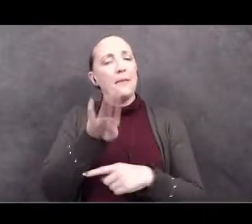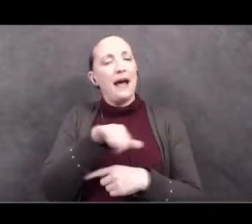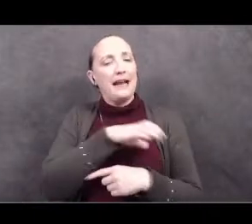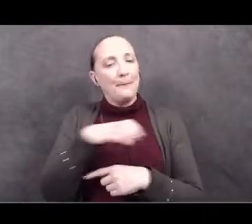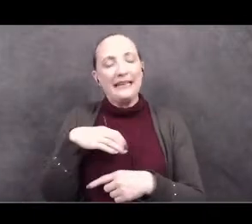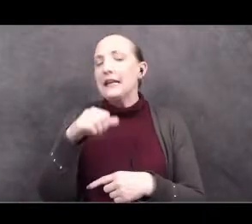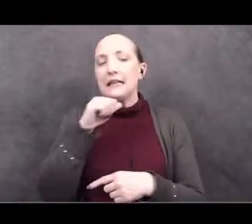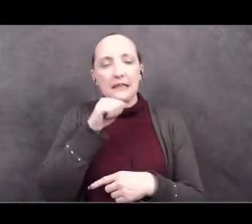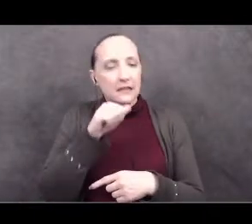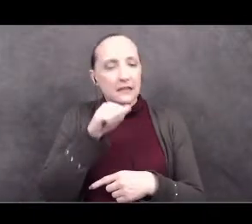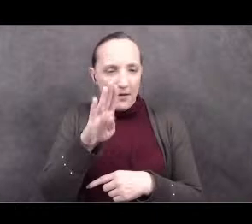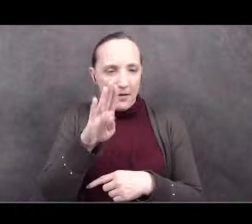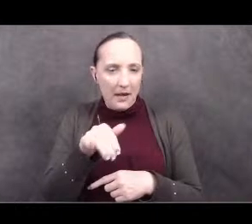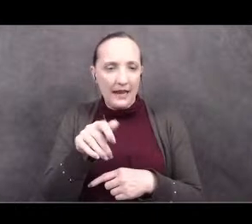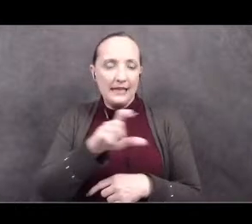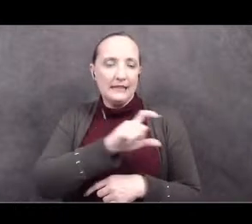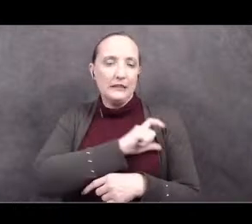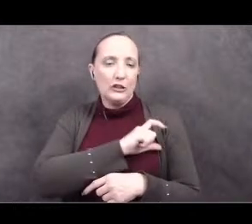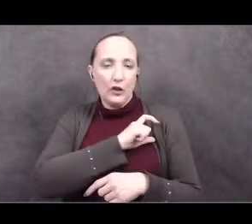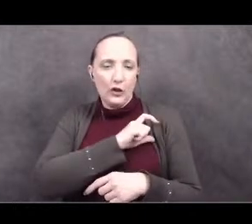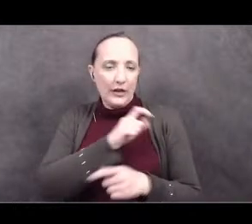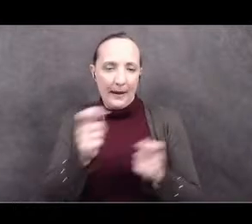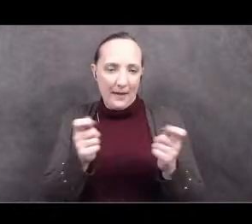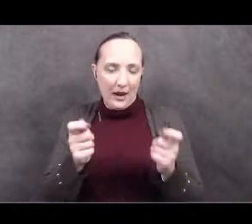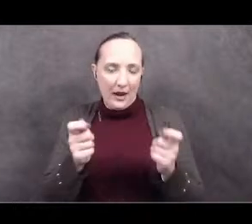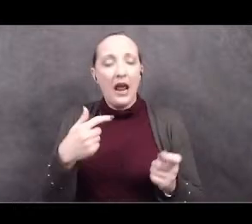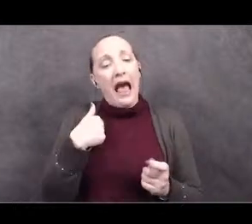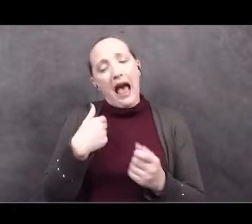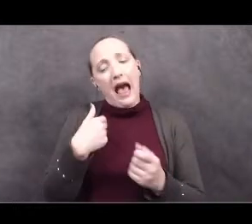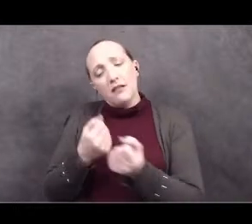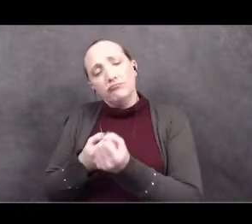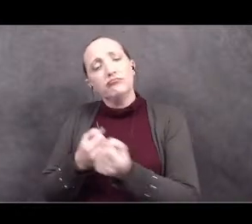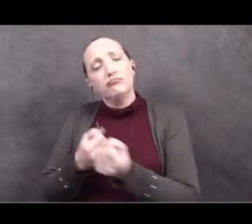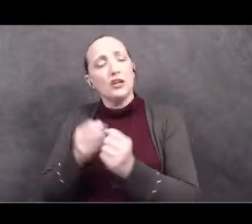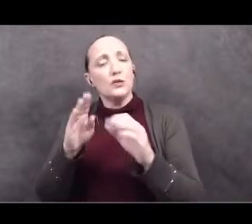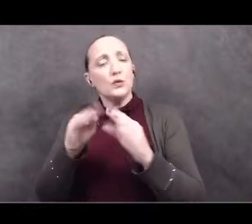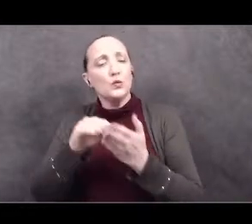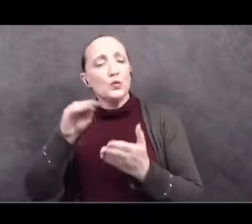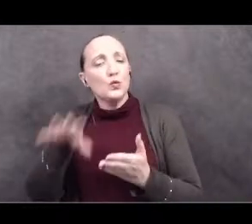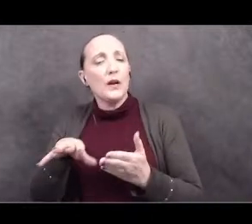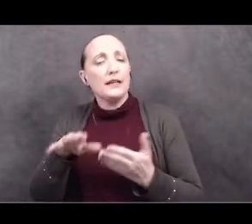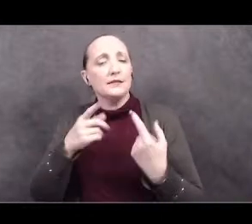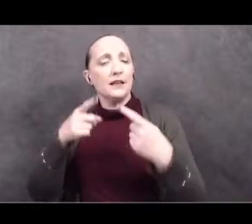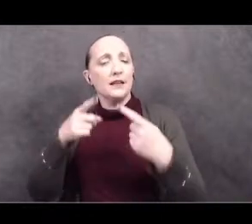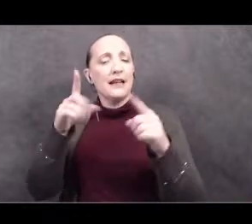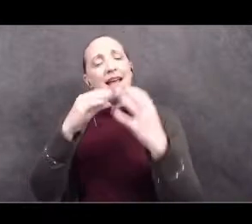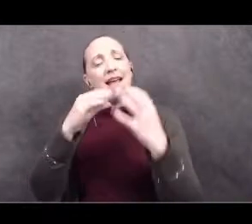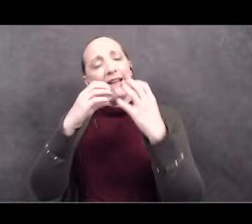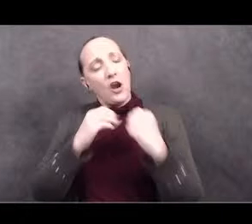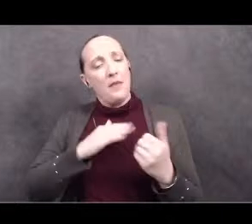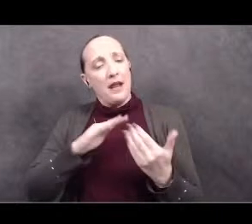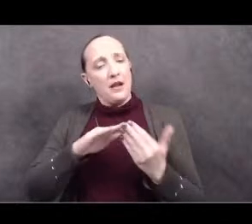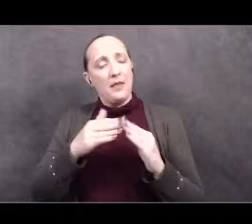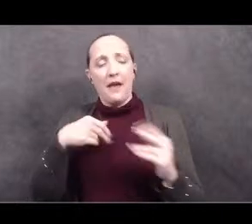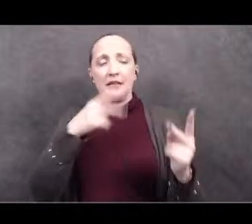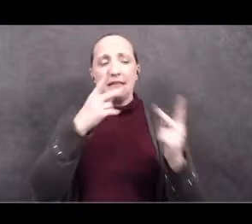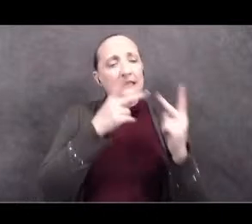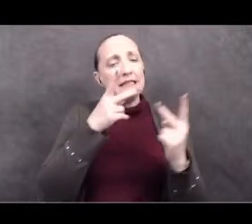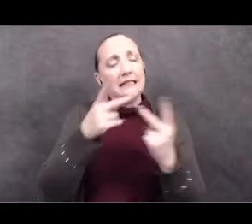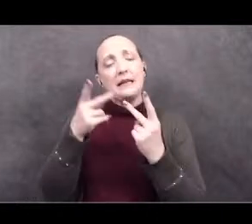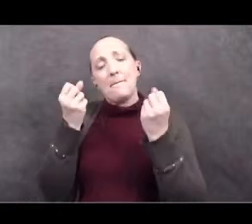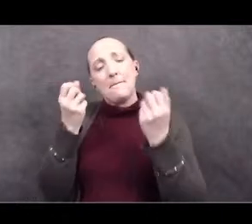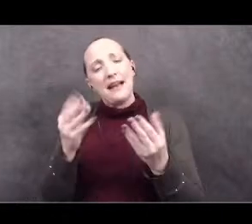managers if you know me I am all about Student Success and truly care about my community I have seen way too many students lost to